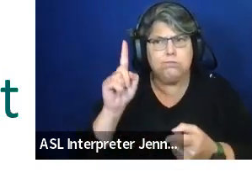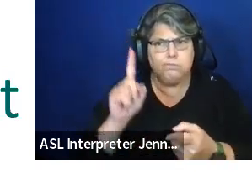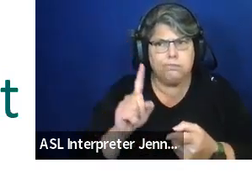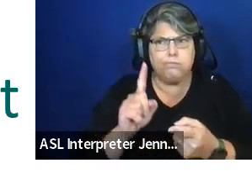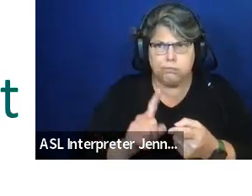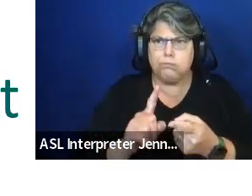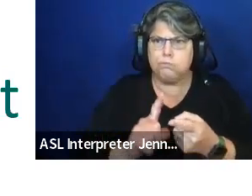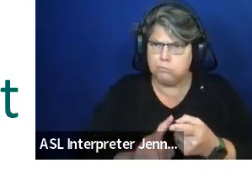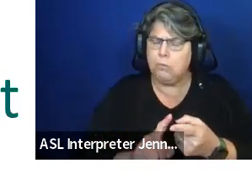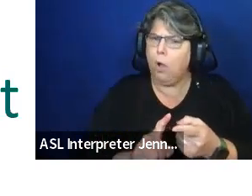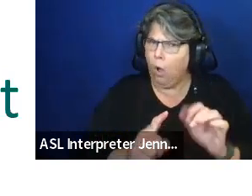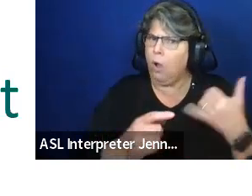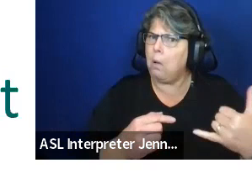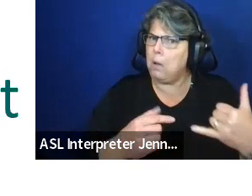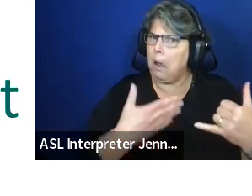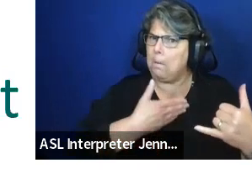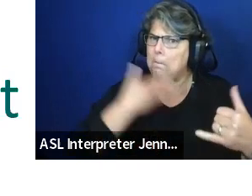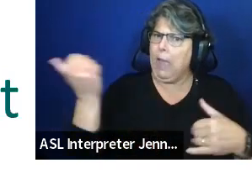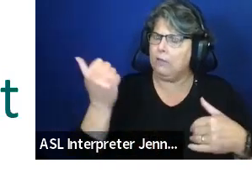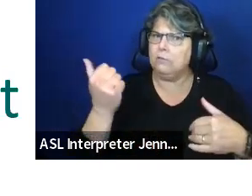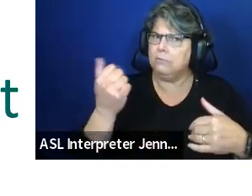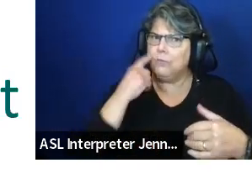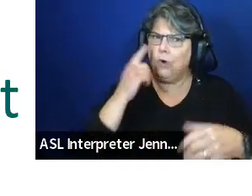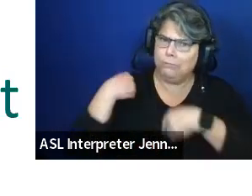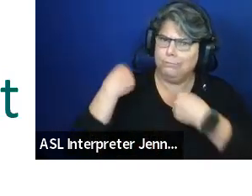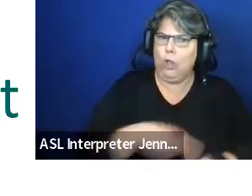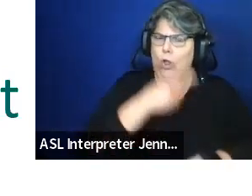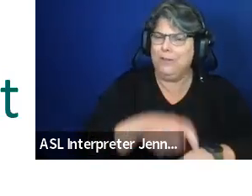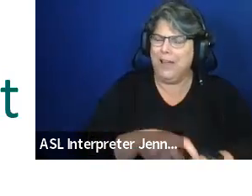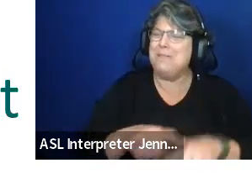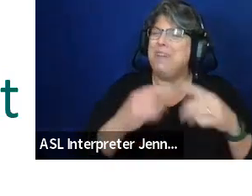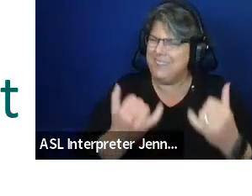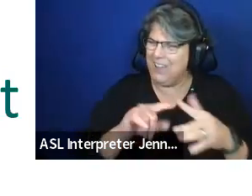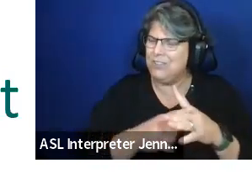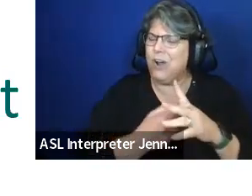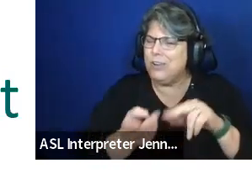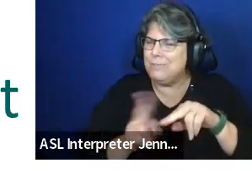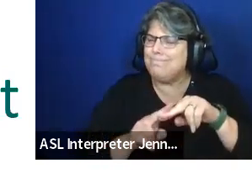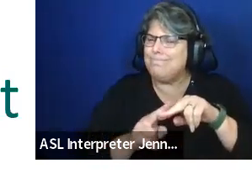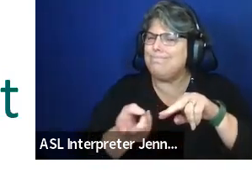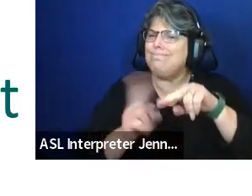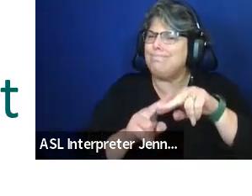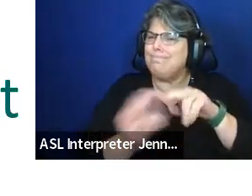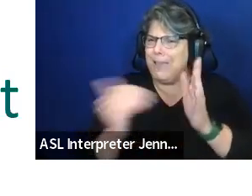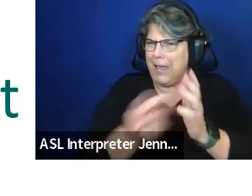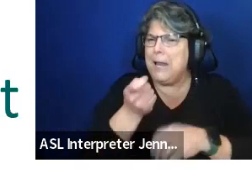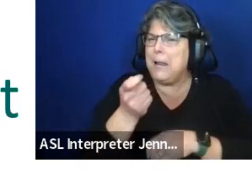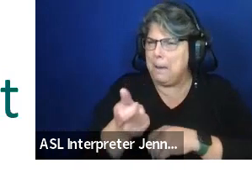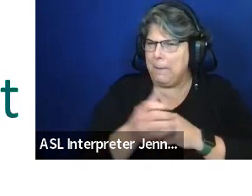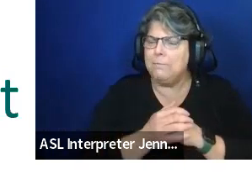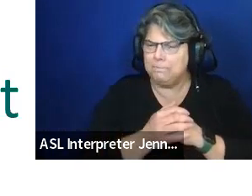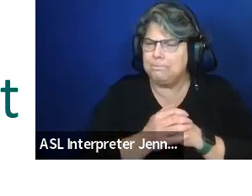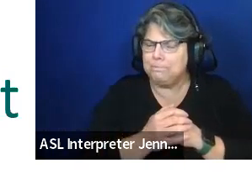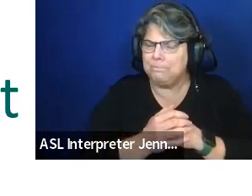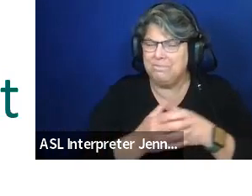we've seen in some time, we are starting to tick up slightly. As of today, there